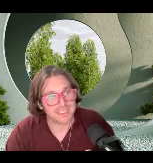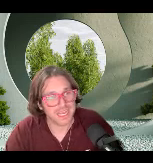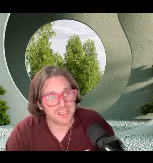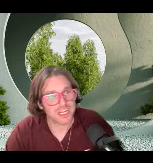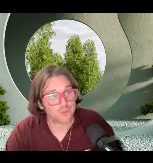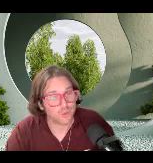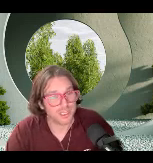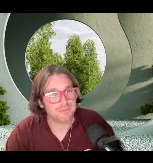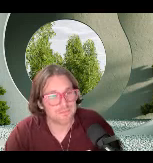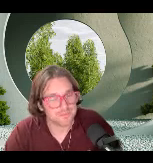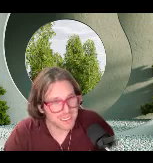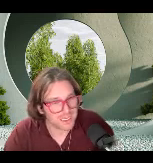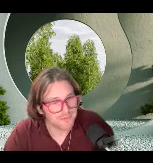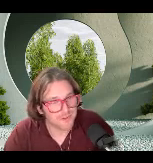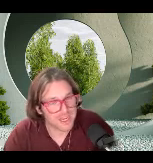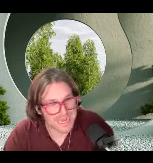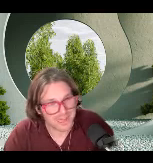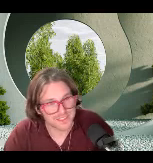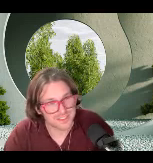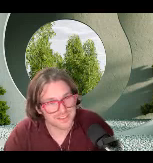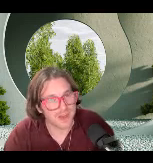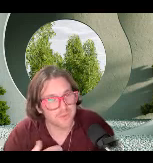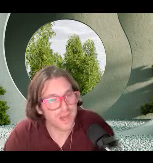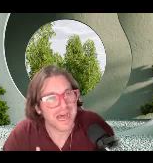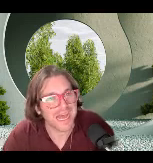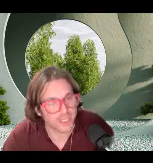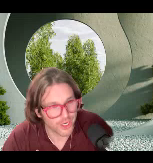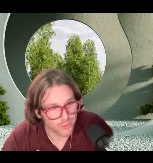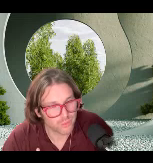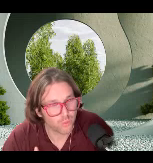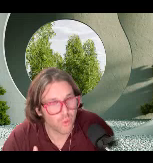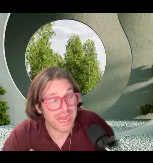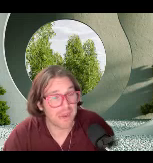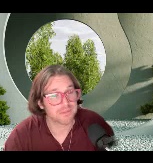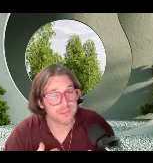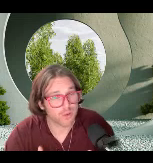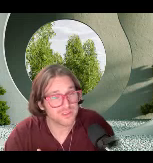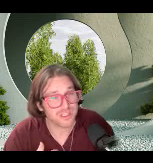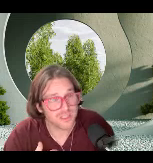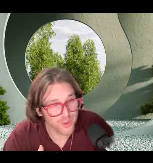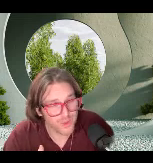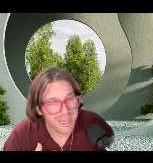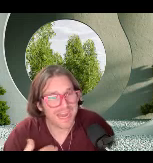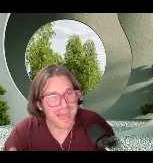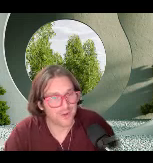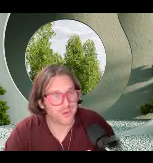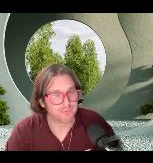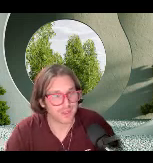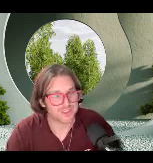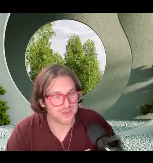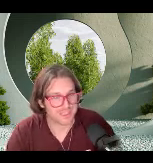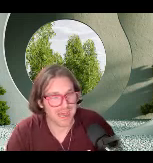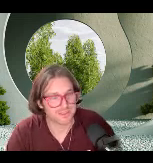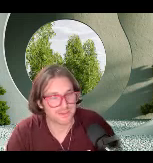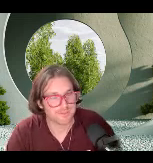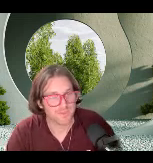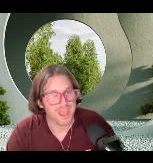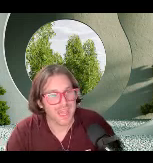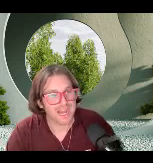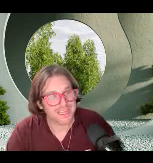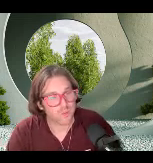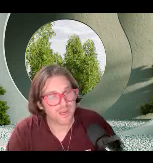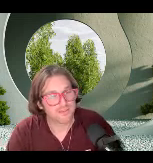am engaging in really meaningful analysis of what I know, what I am supposed to know, and how do I bridge those